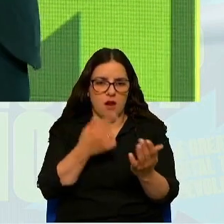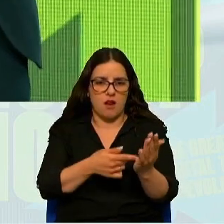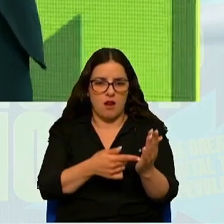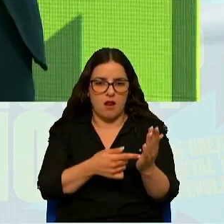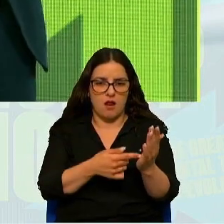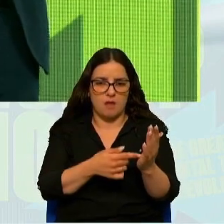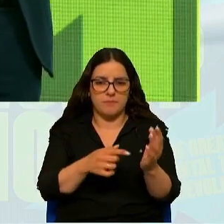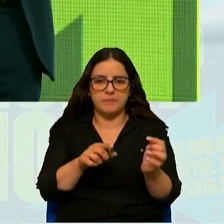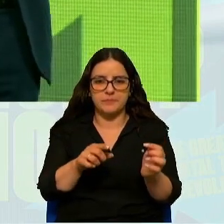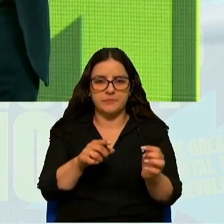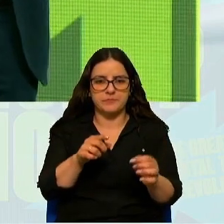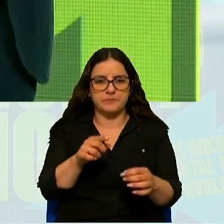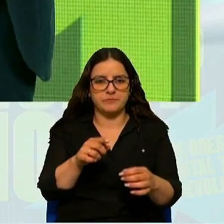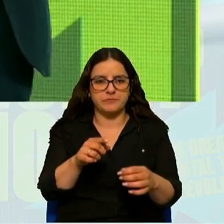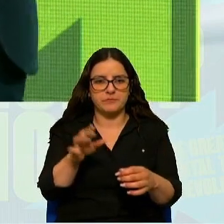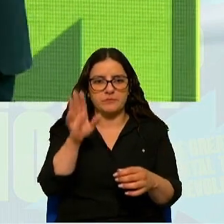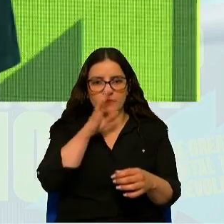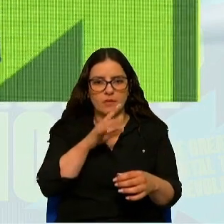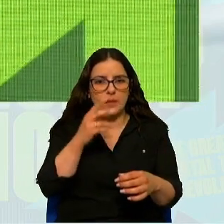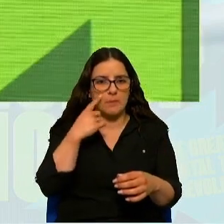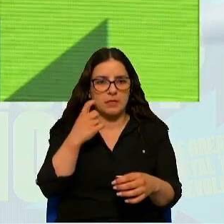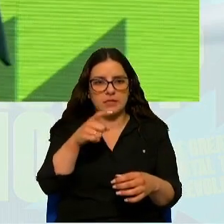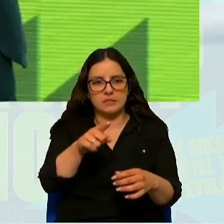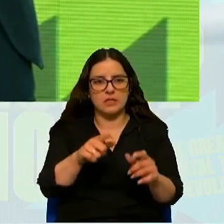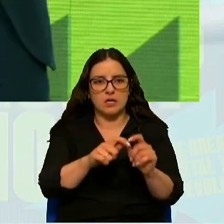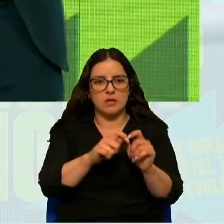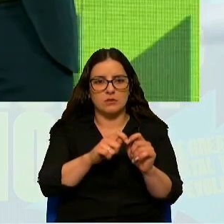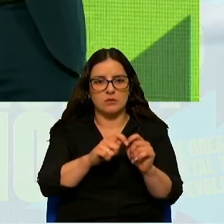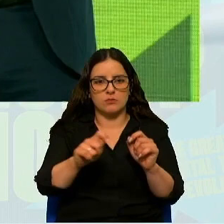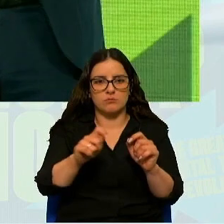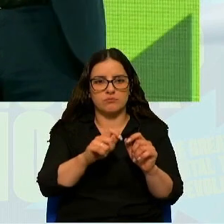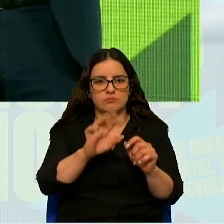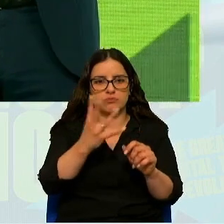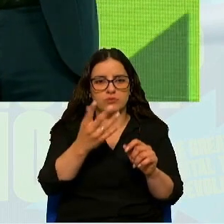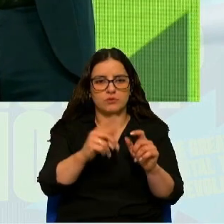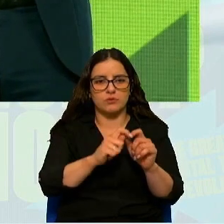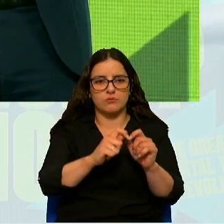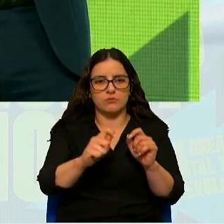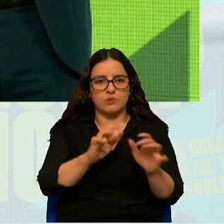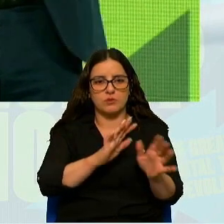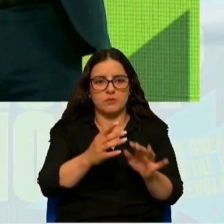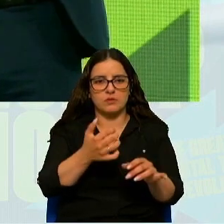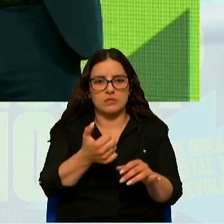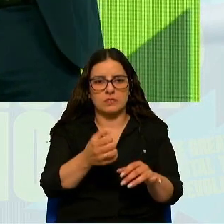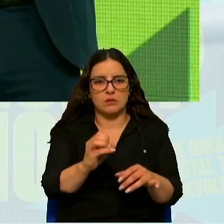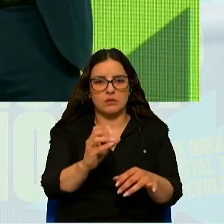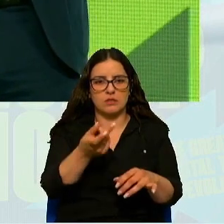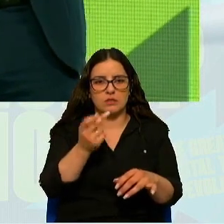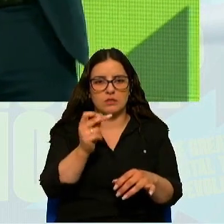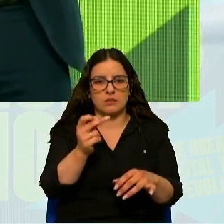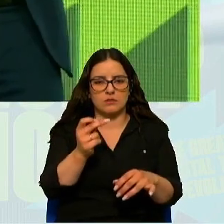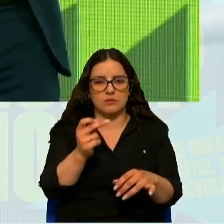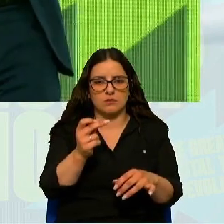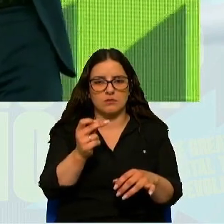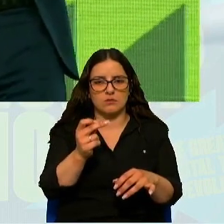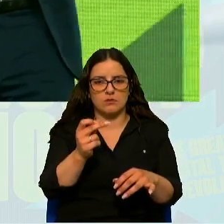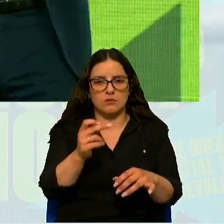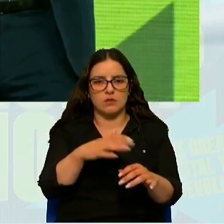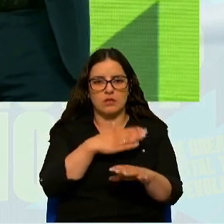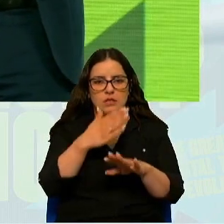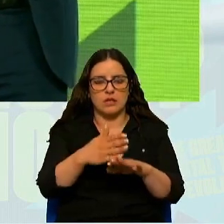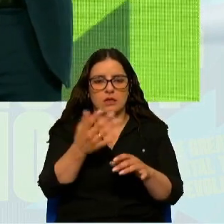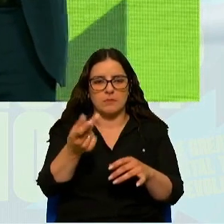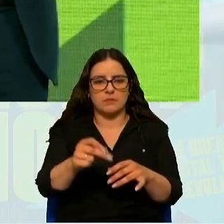with chips, and then with the mobile phone, this happened in 50 years before